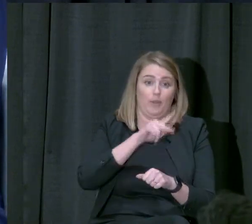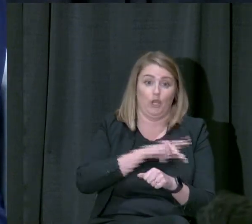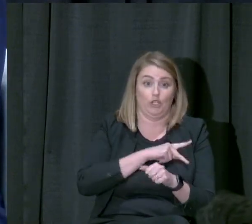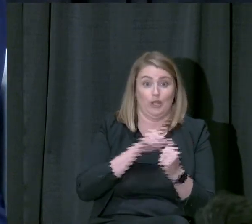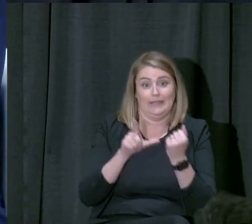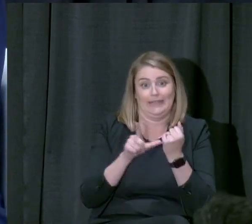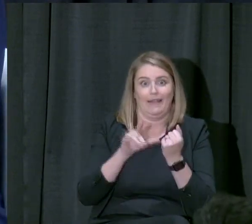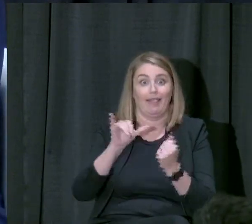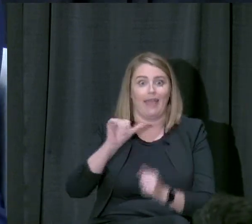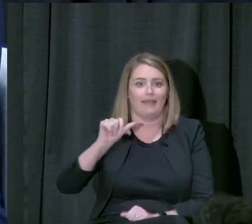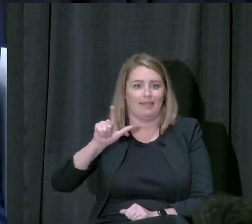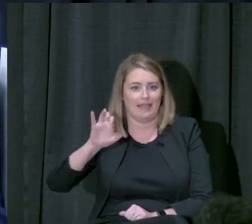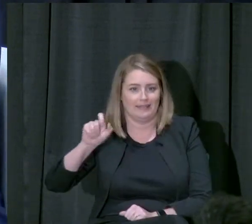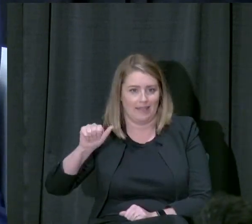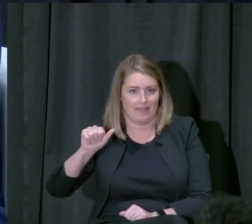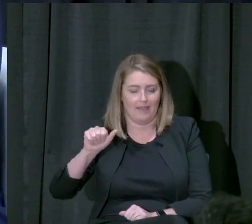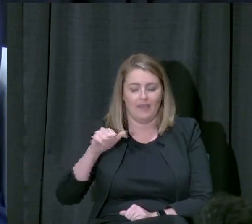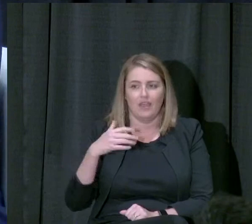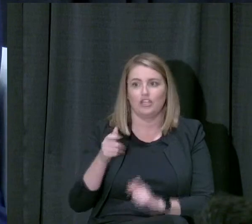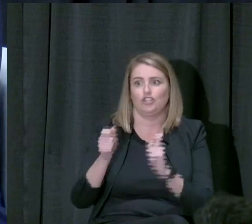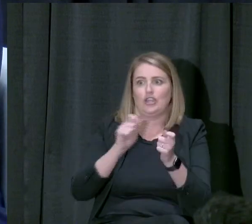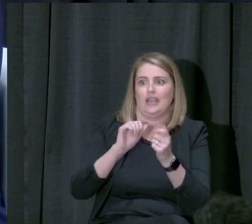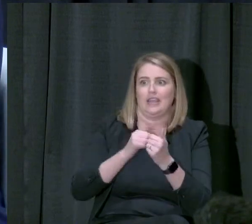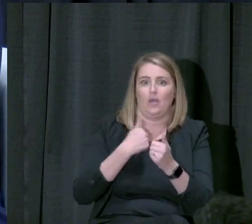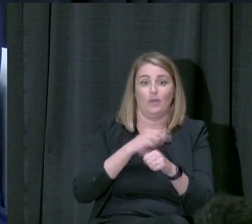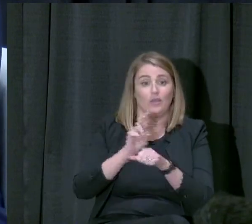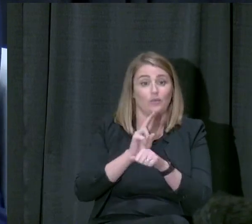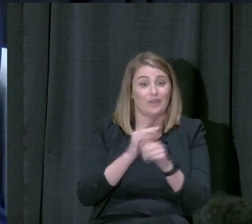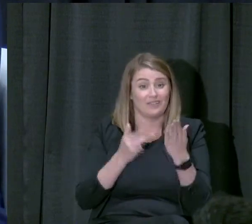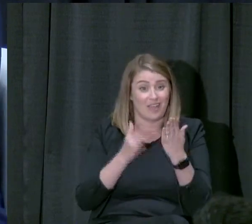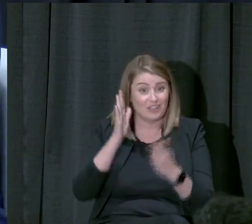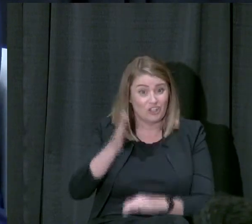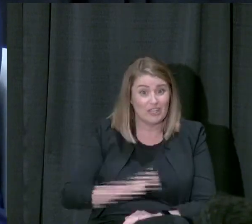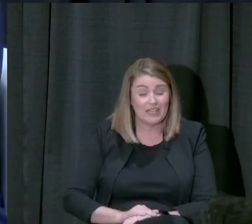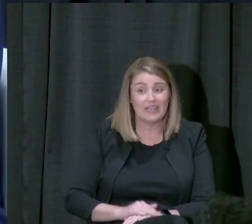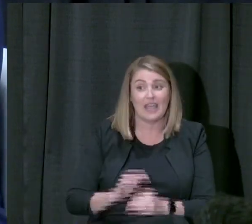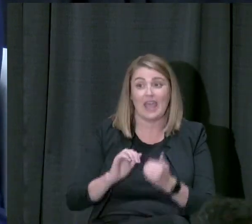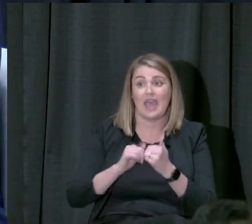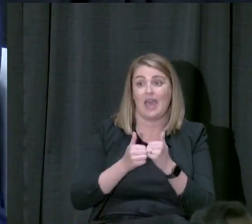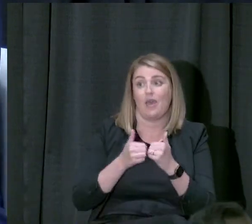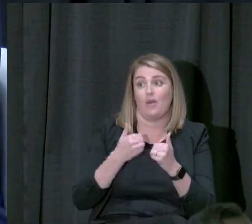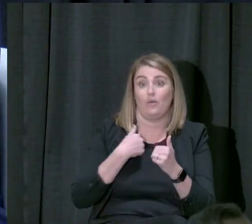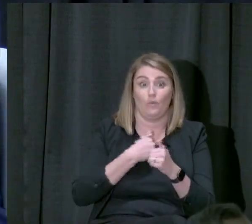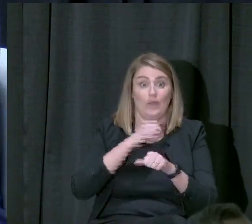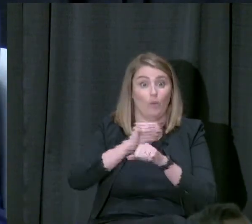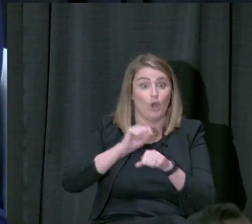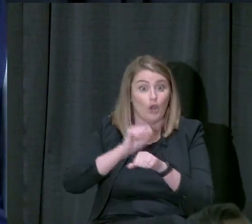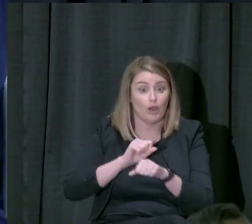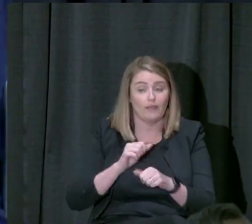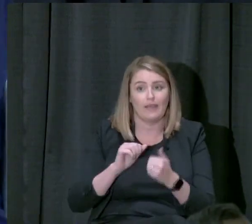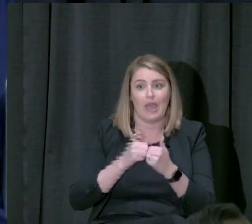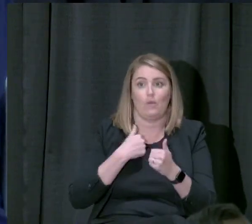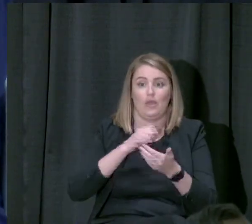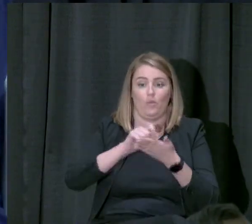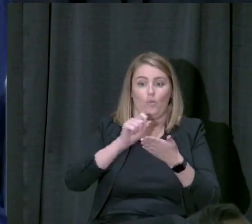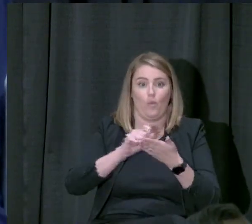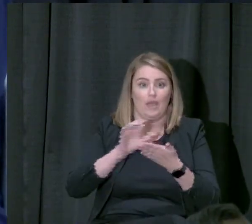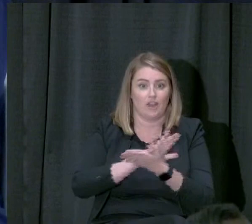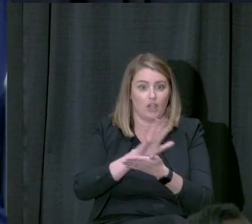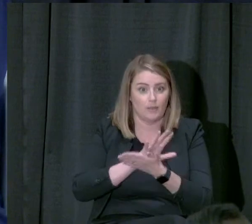like Alexa. It's going to change the way that we use technology, the way that we work, the way that we write